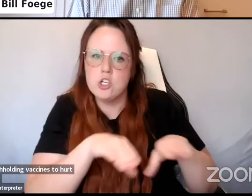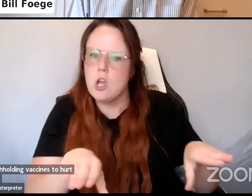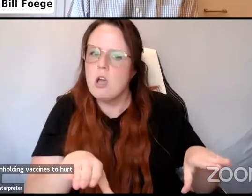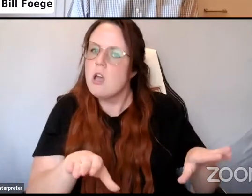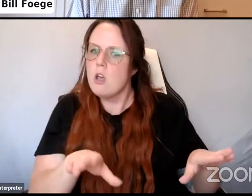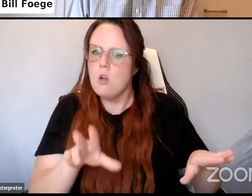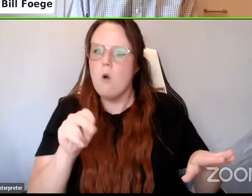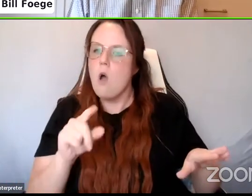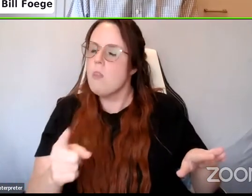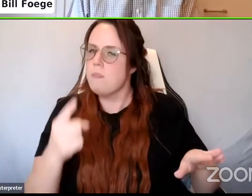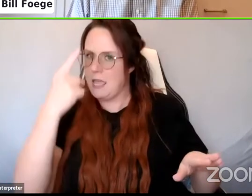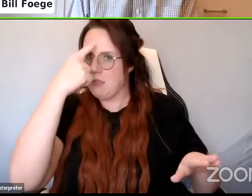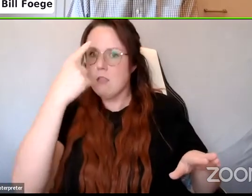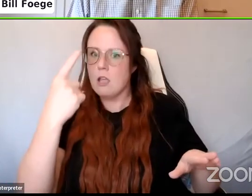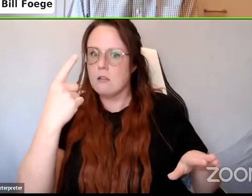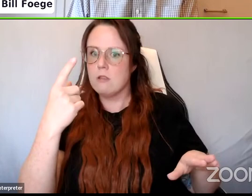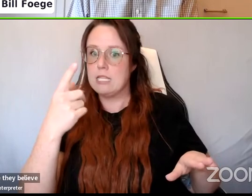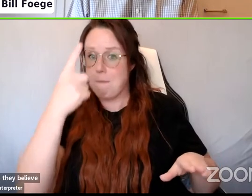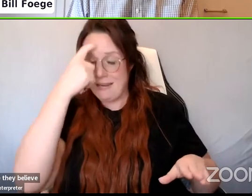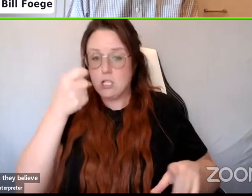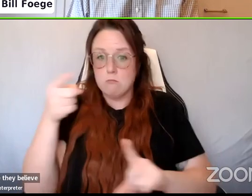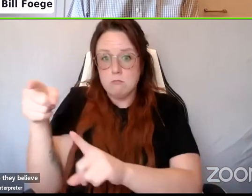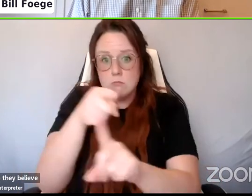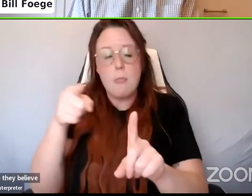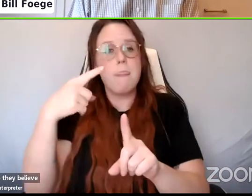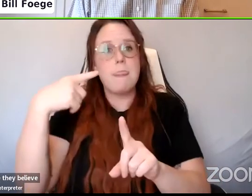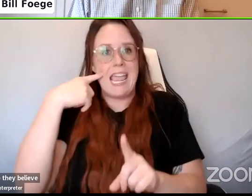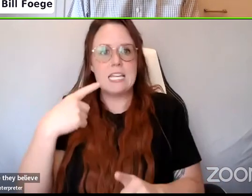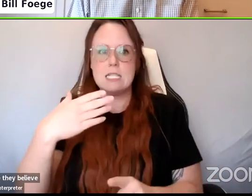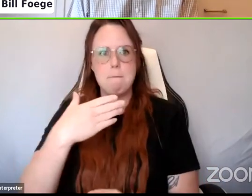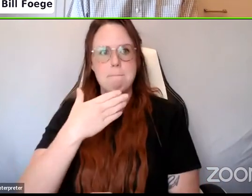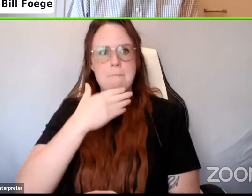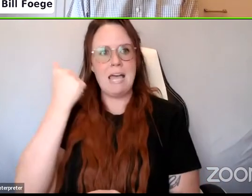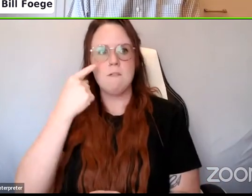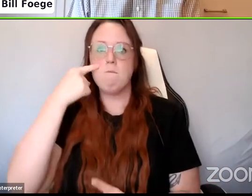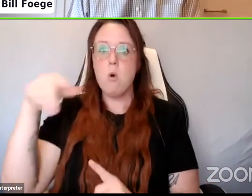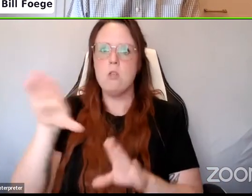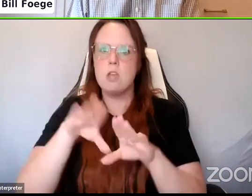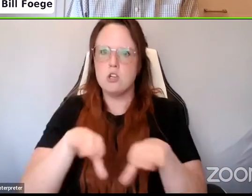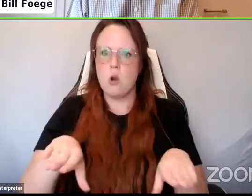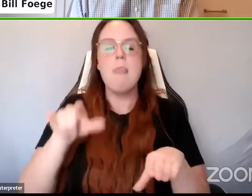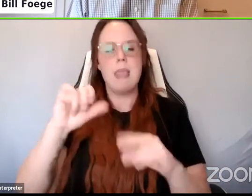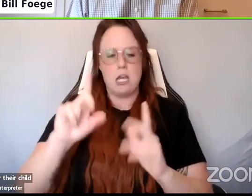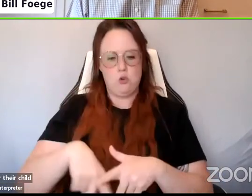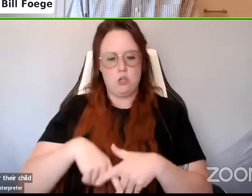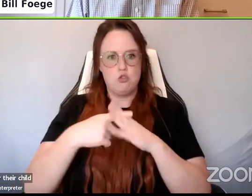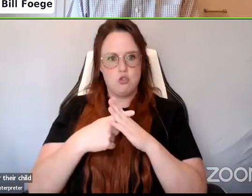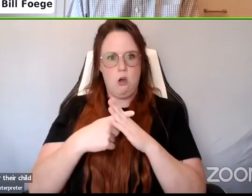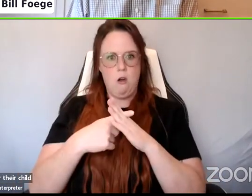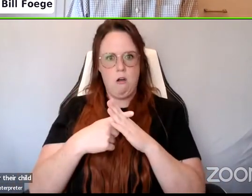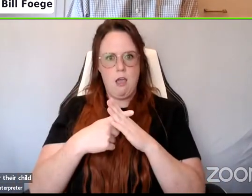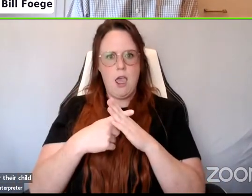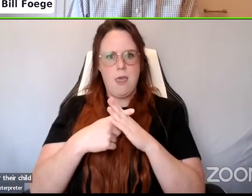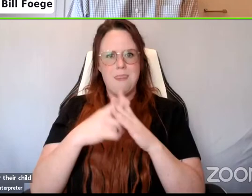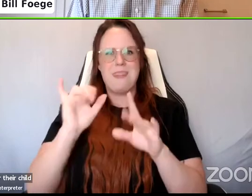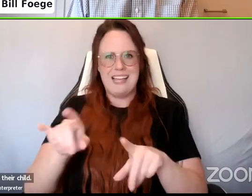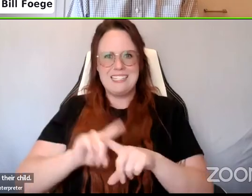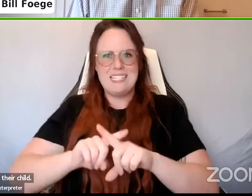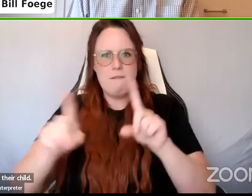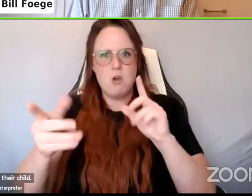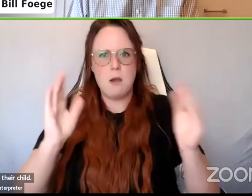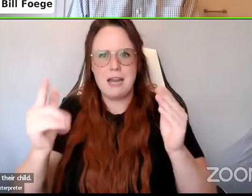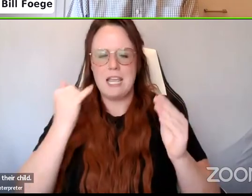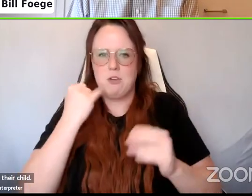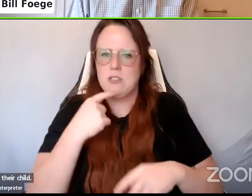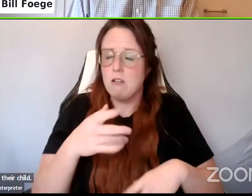they believe it's the best thing for their child and so if you can start there you're in a different position than if you just say well